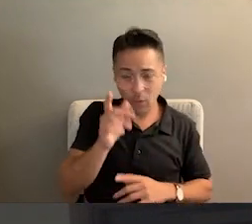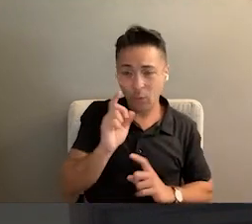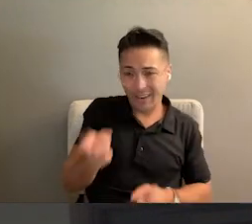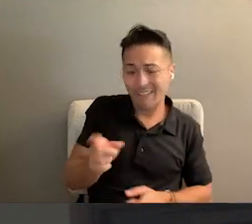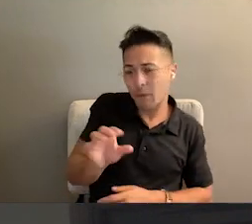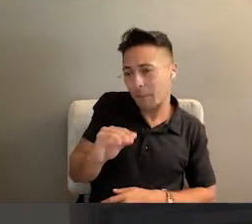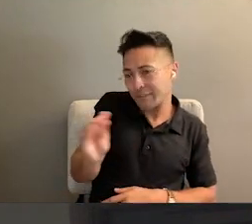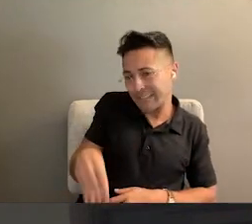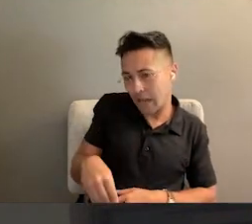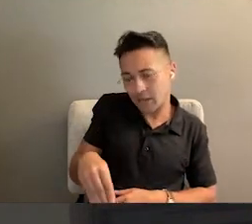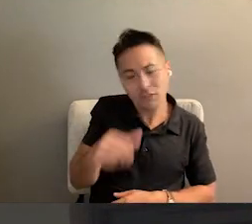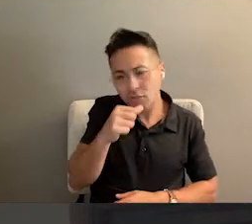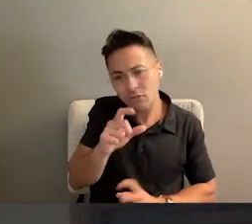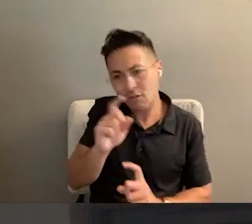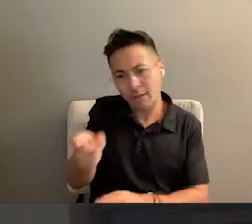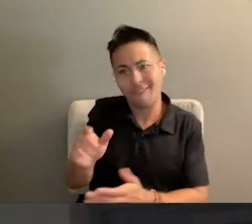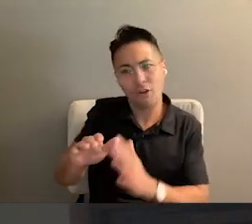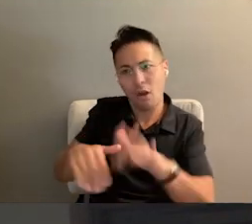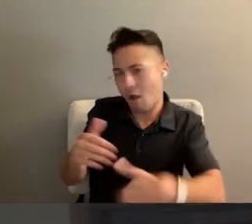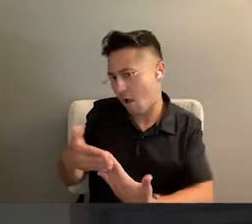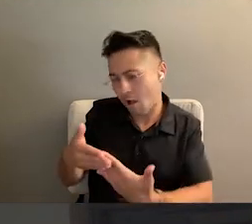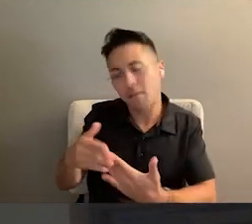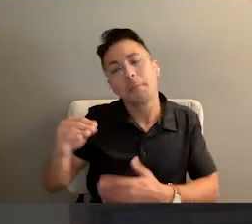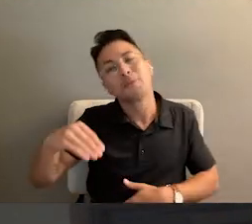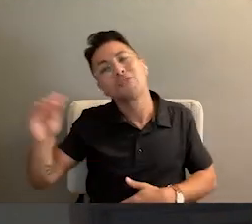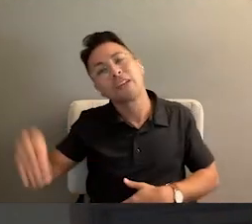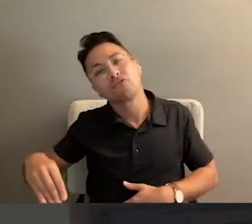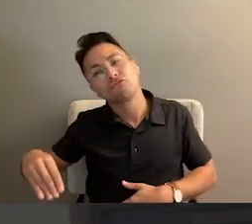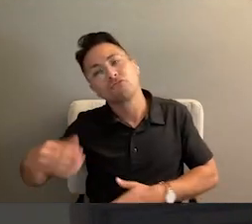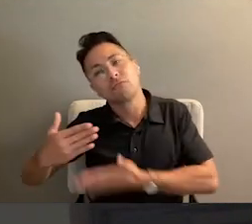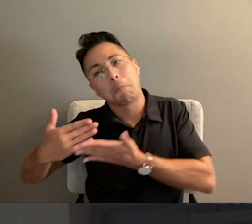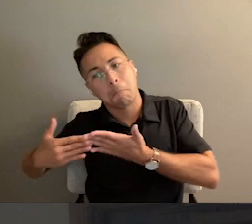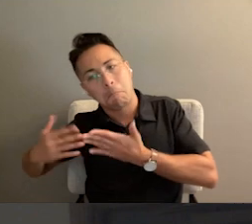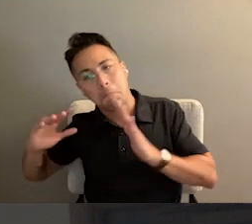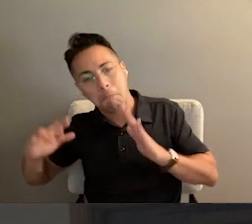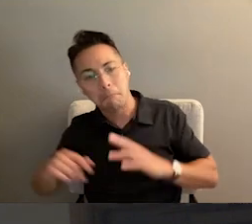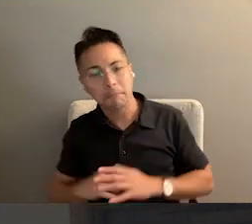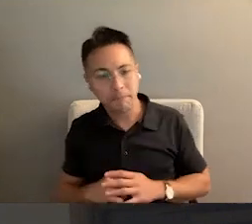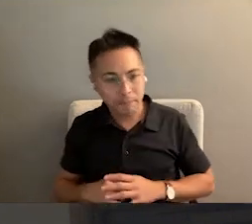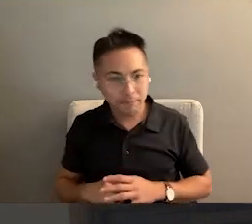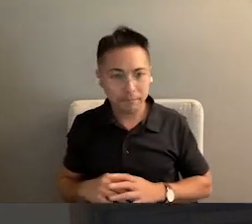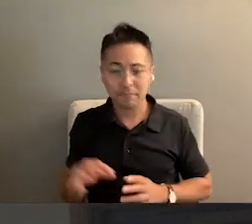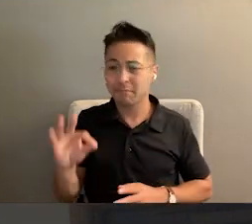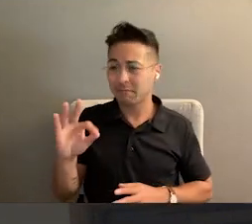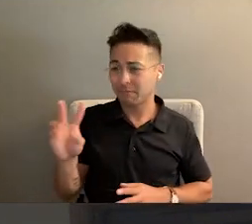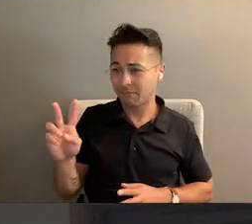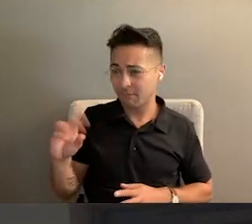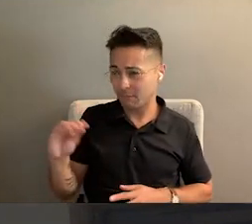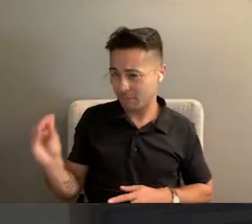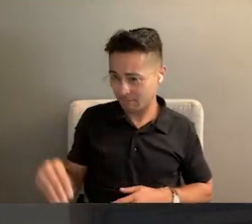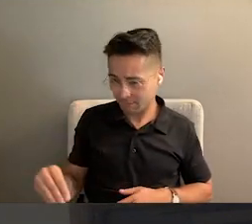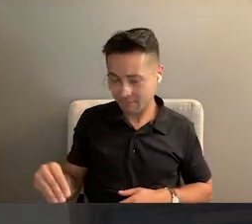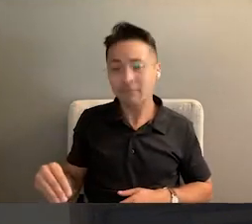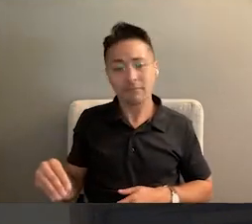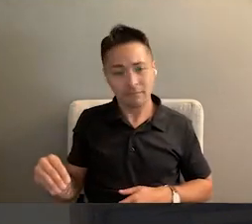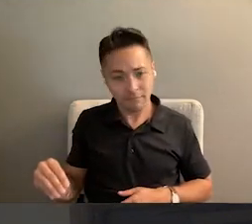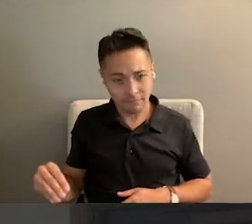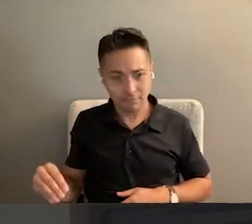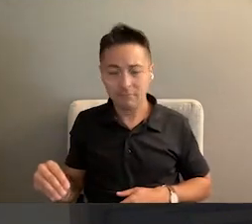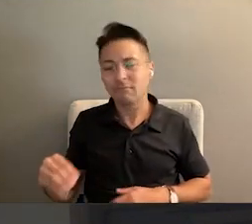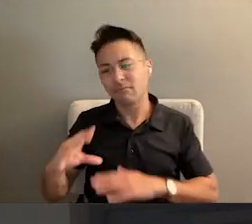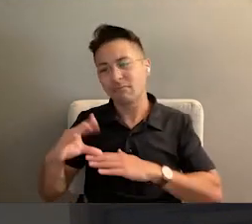waiver cost plan. You get a percentage of that in CDC Plus. You don't get it all. You only get part of it, all